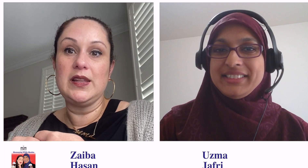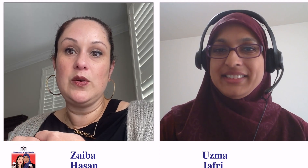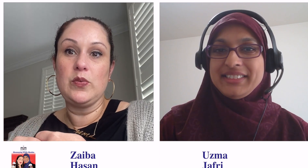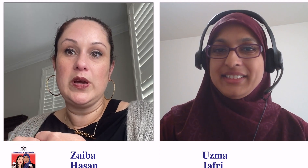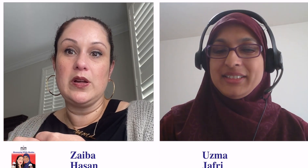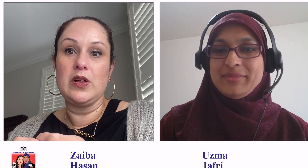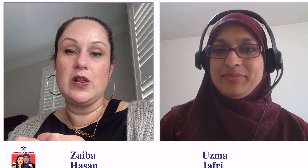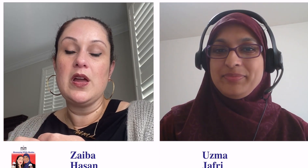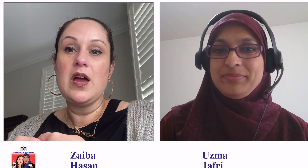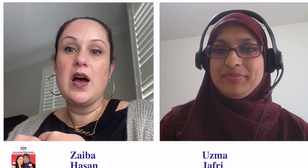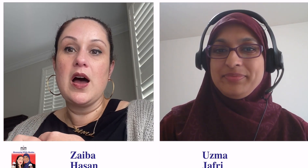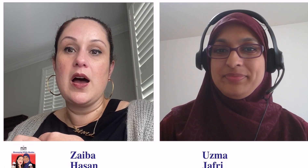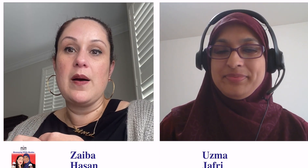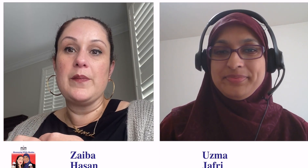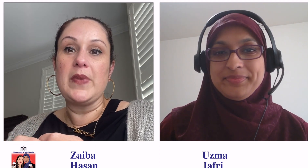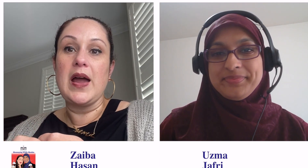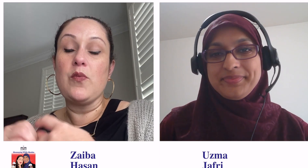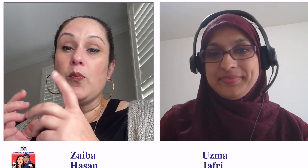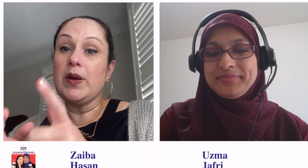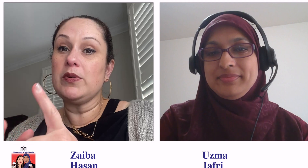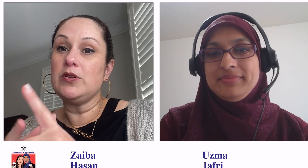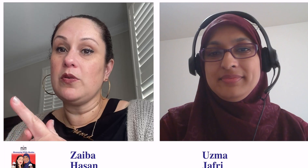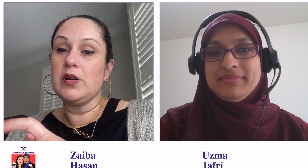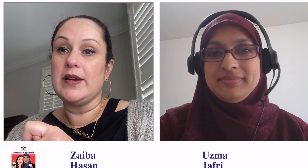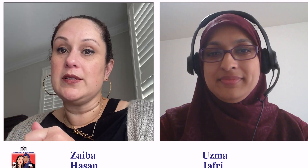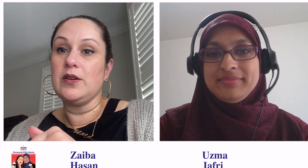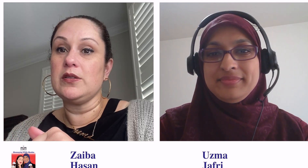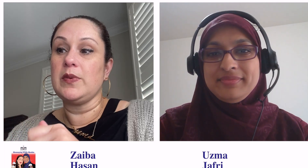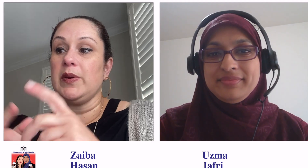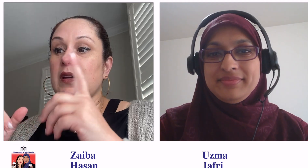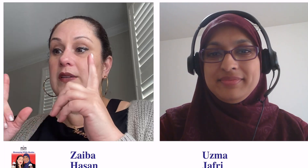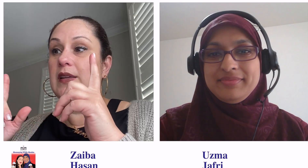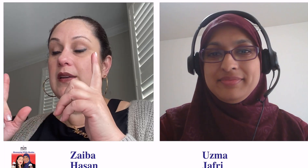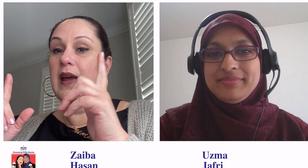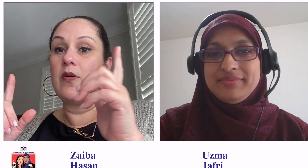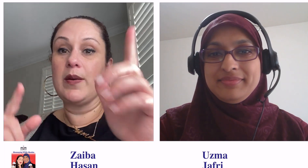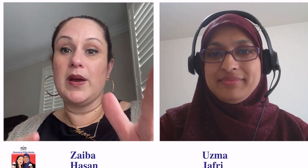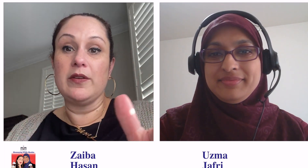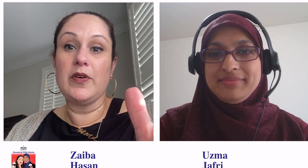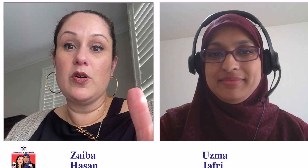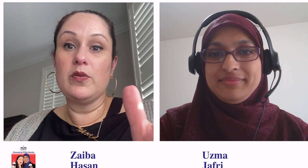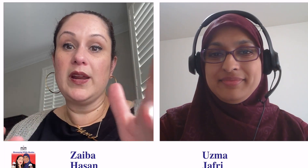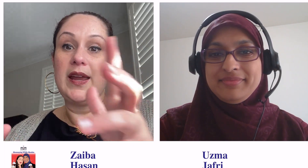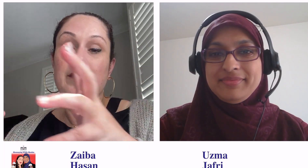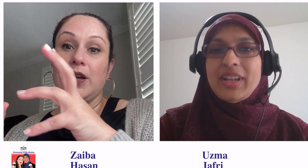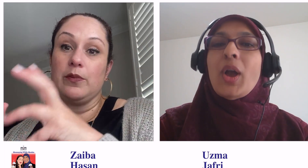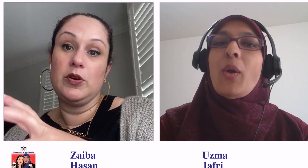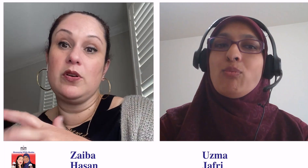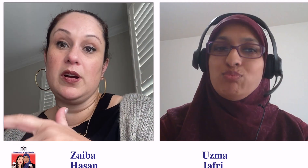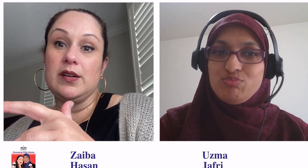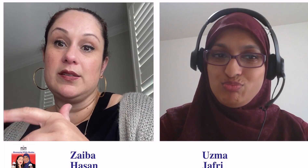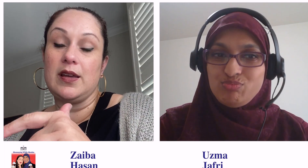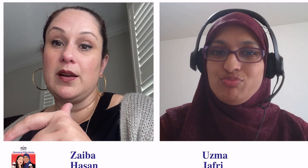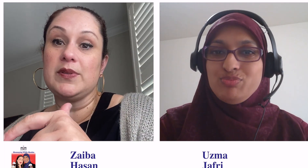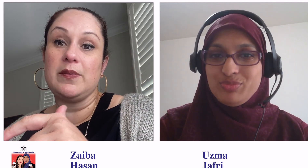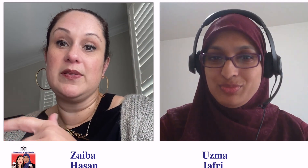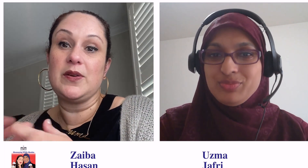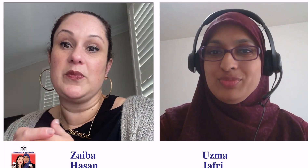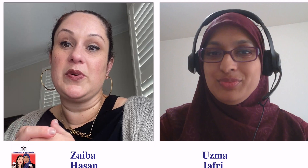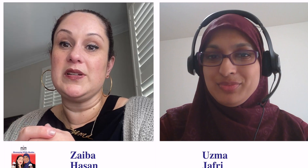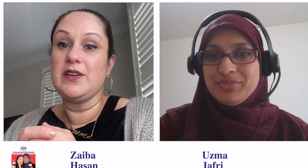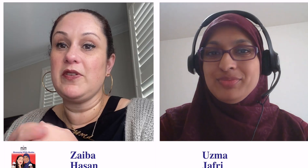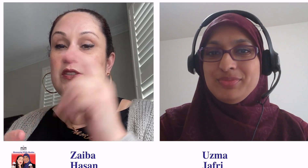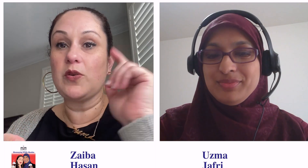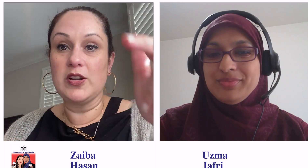definitely will, I won't be able to do Audacity Osma, because now I'm on the phone, and my computer is set up